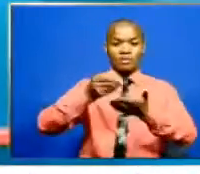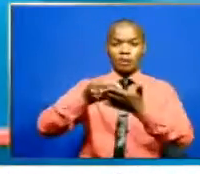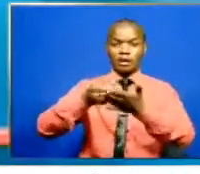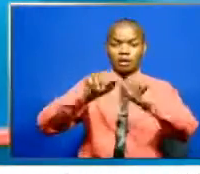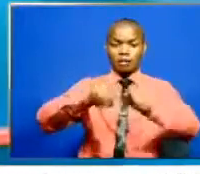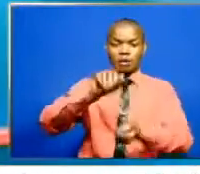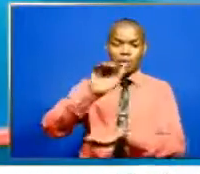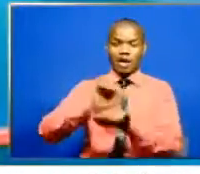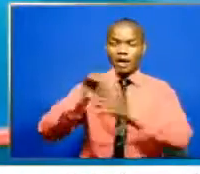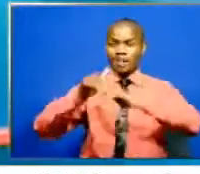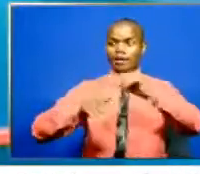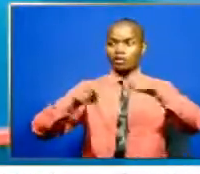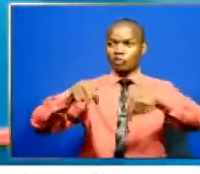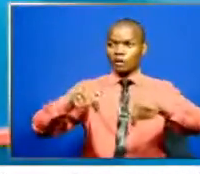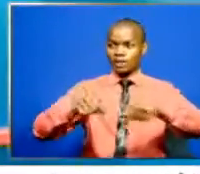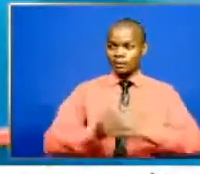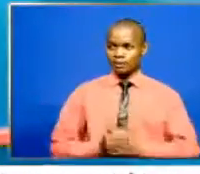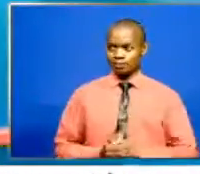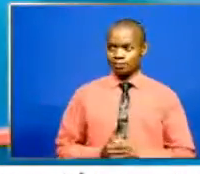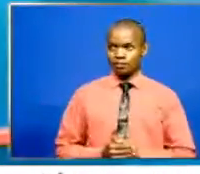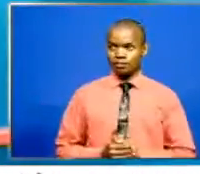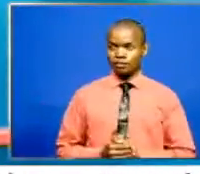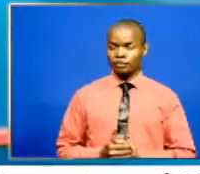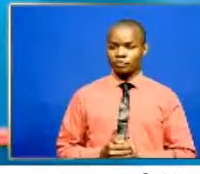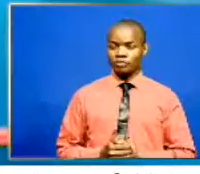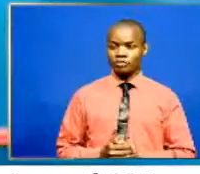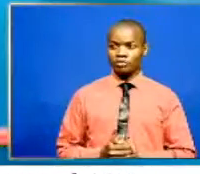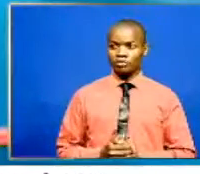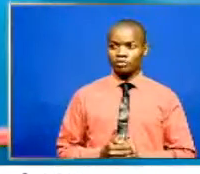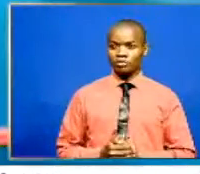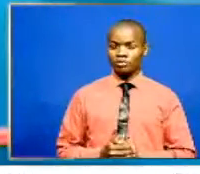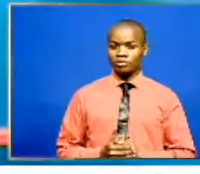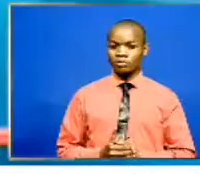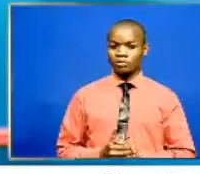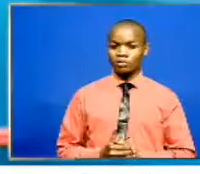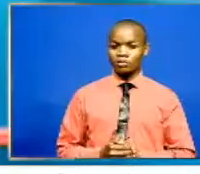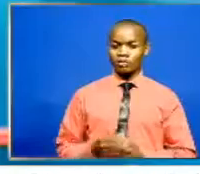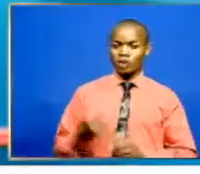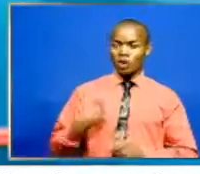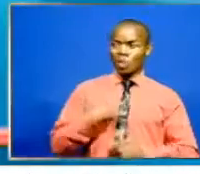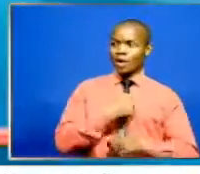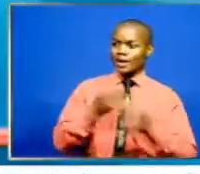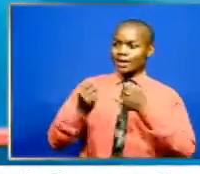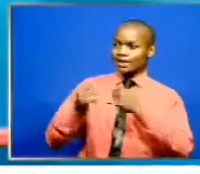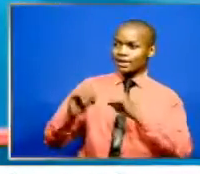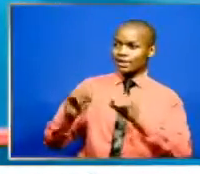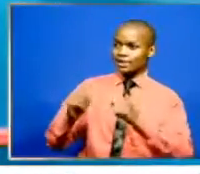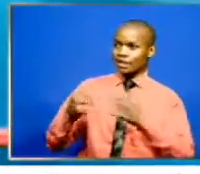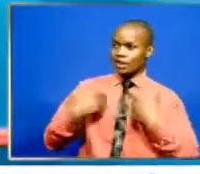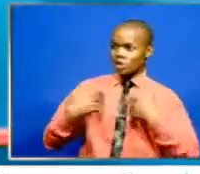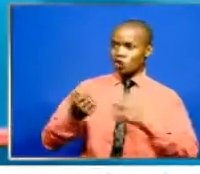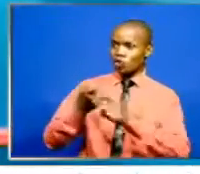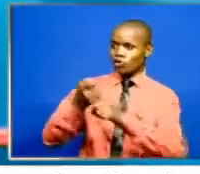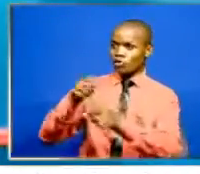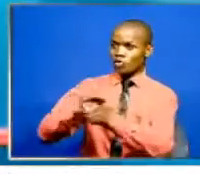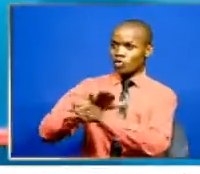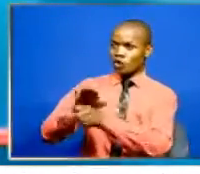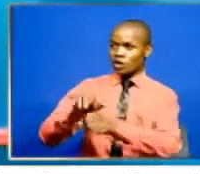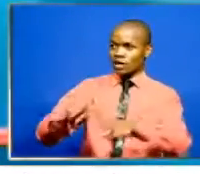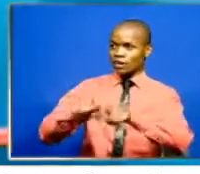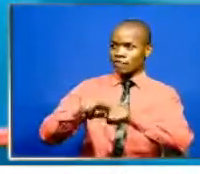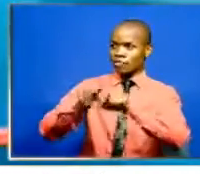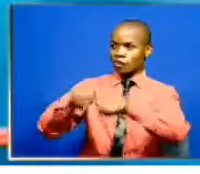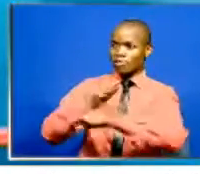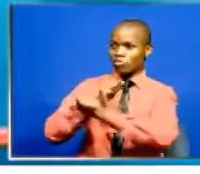talking today. While we're trying to recover from COVID-19, addressing this conservation issue,